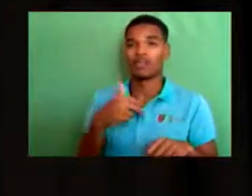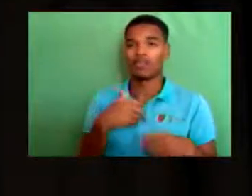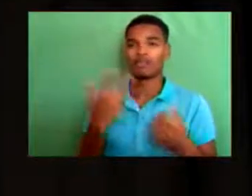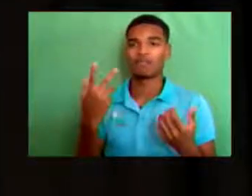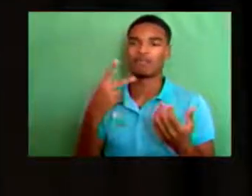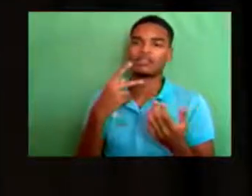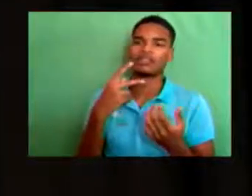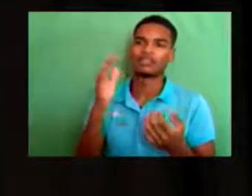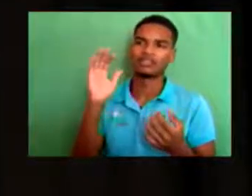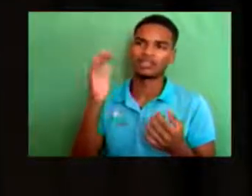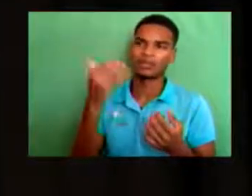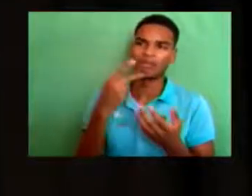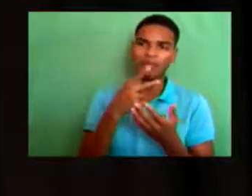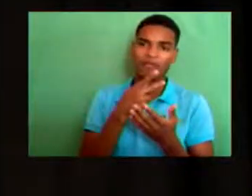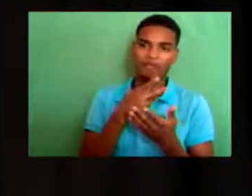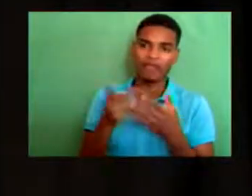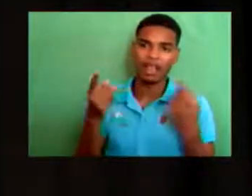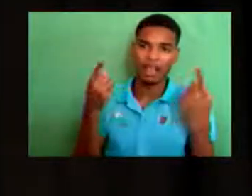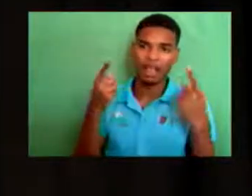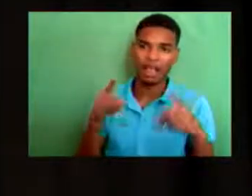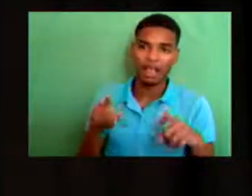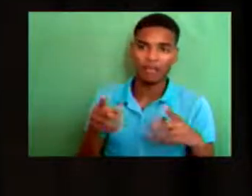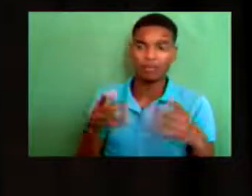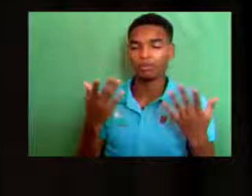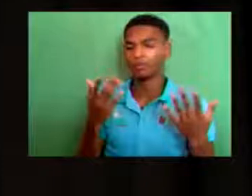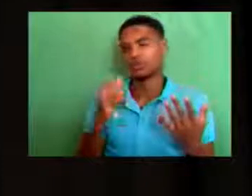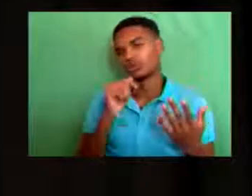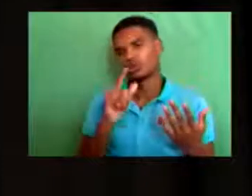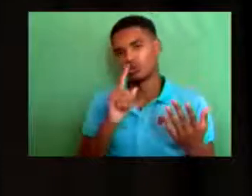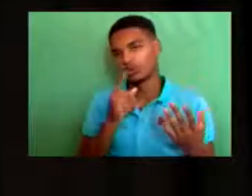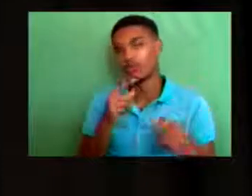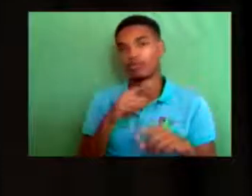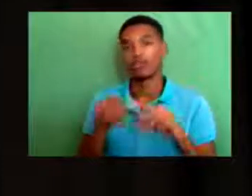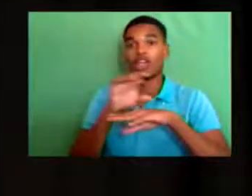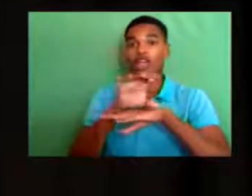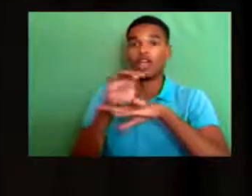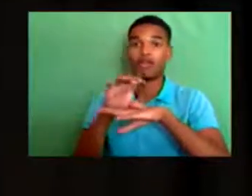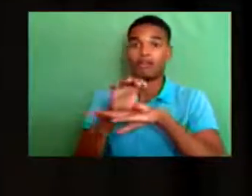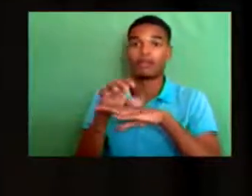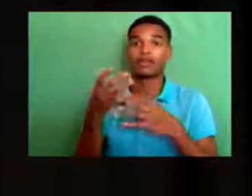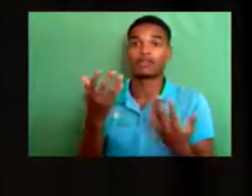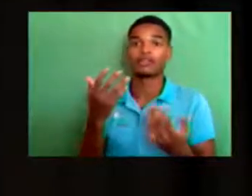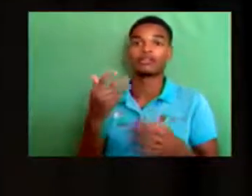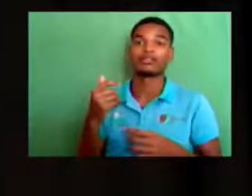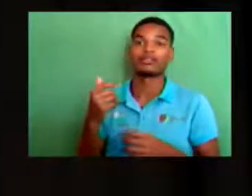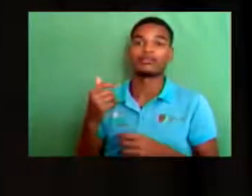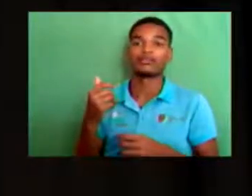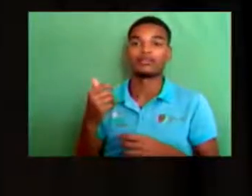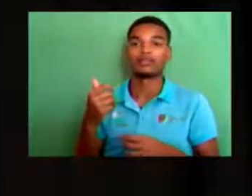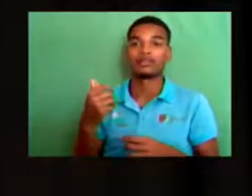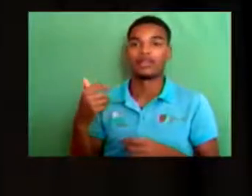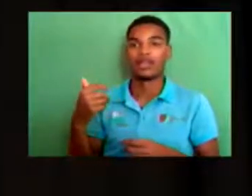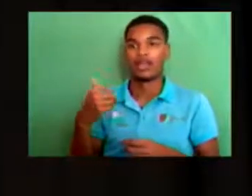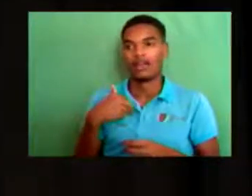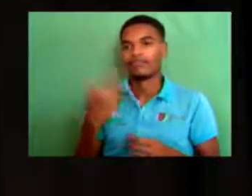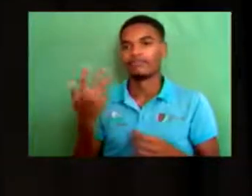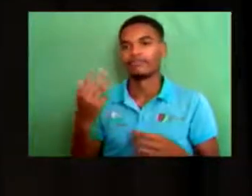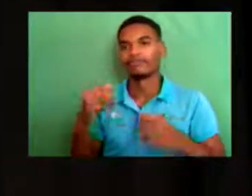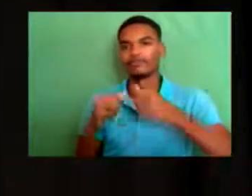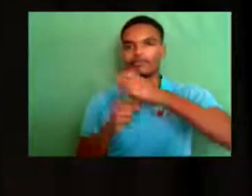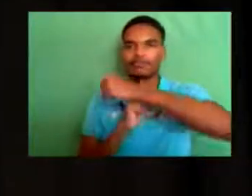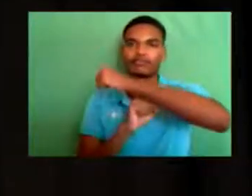Canada seems to be a kind of an edge case. In the Caribbean, the backbone is cable and wireless. The backbone is internet. And